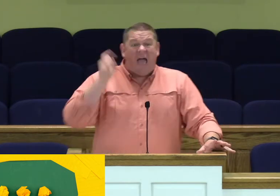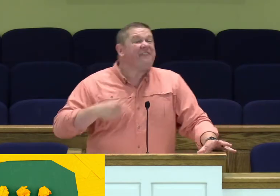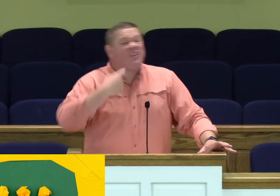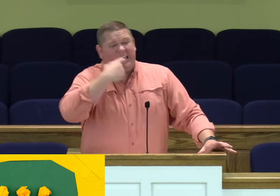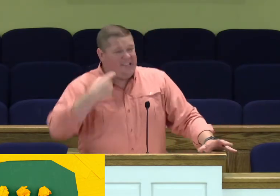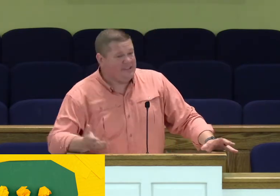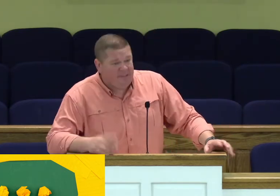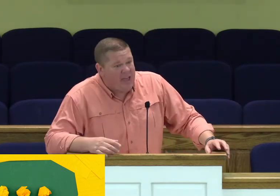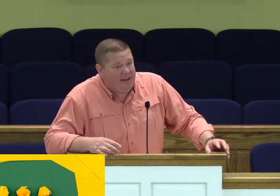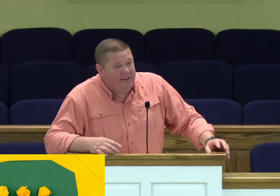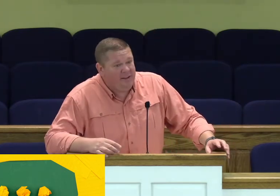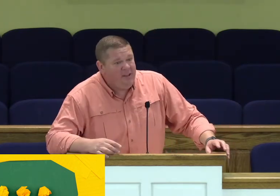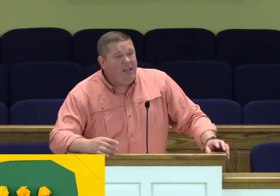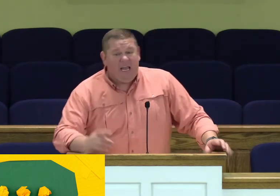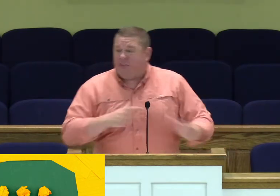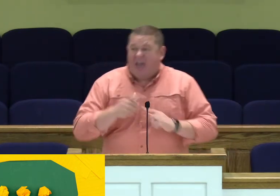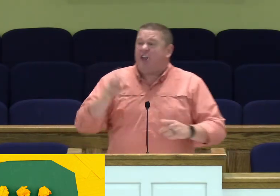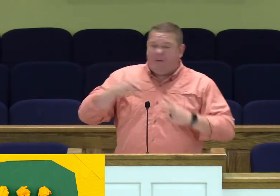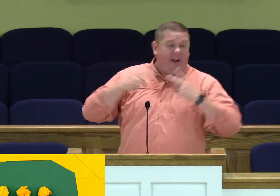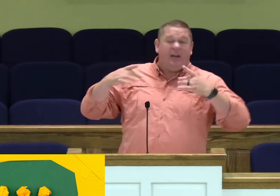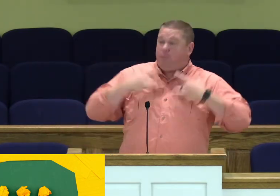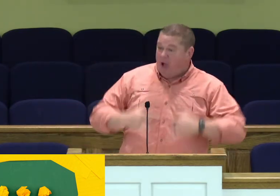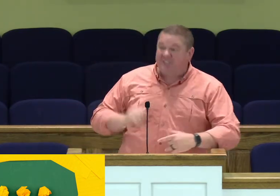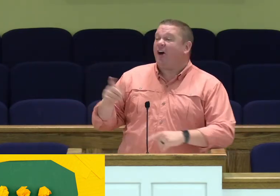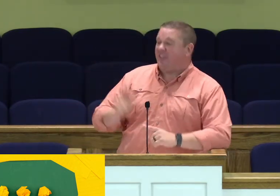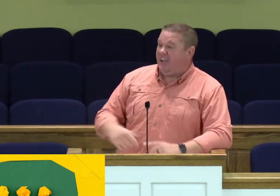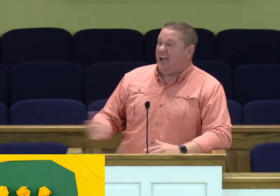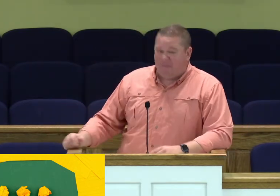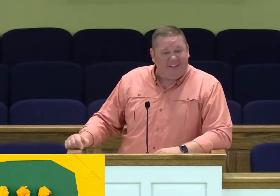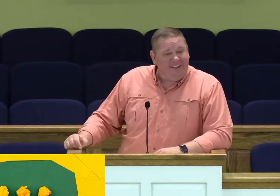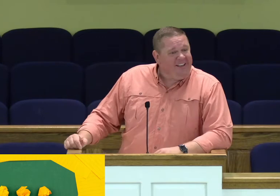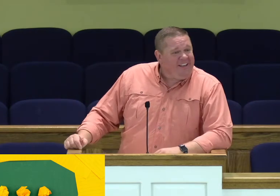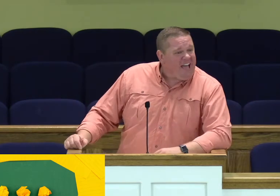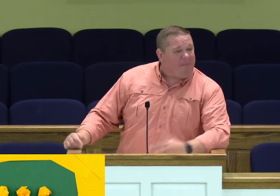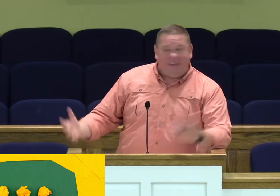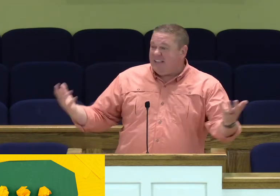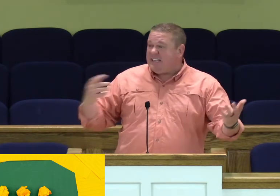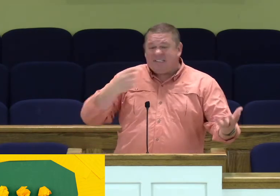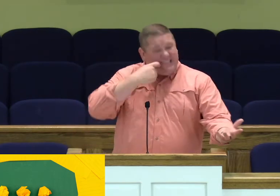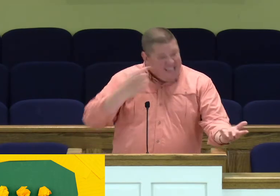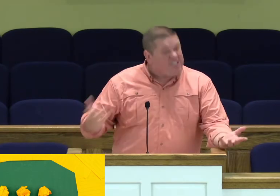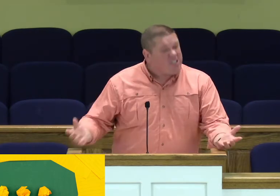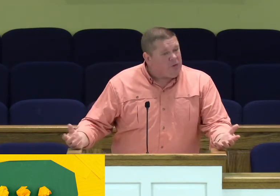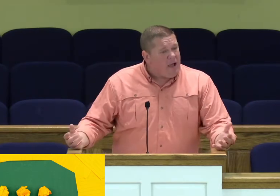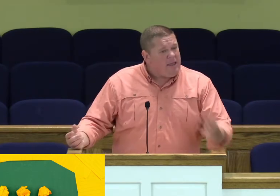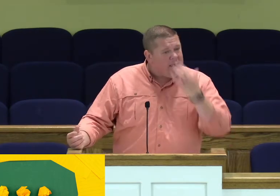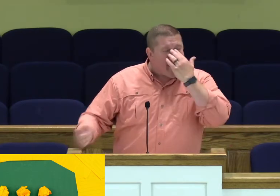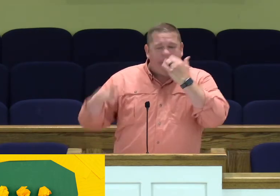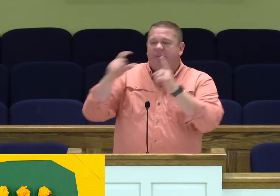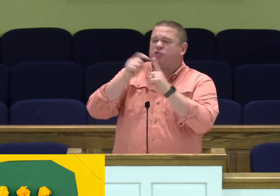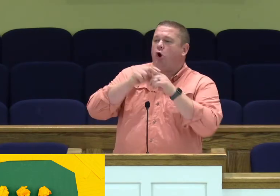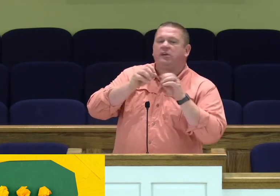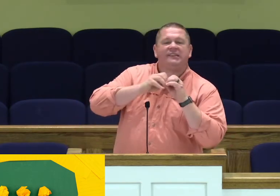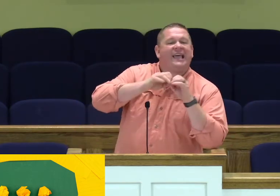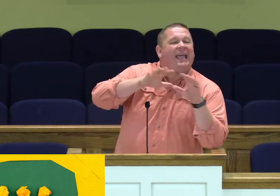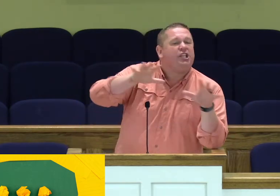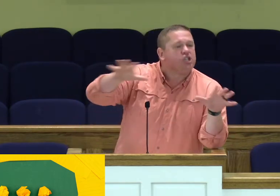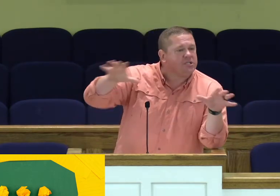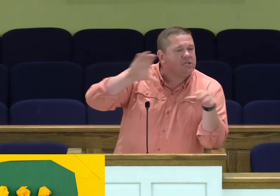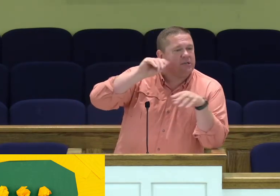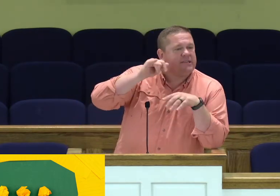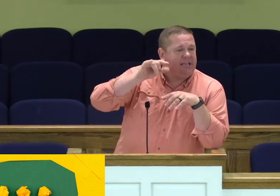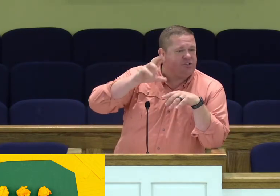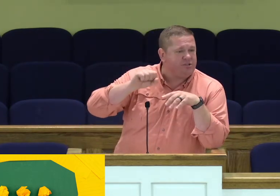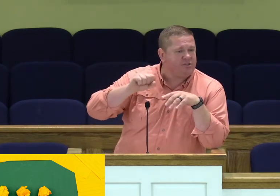you have to get addicted to that. Either that or you're going to be very depressed all the time. I mean, it's an addiction, right? How about this word,